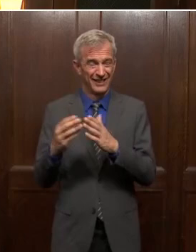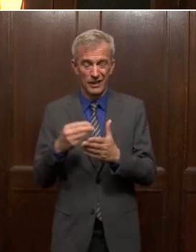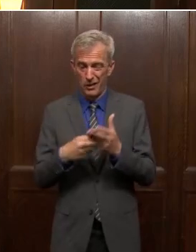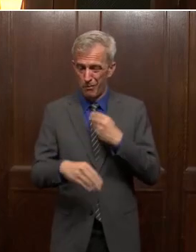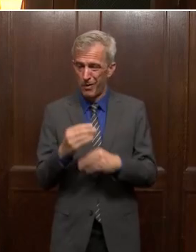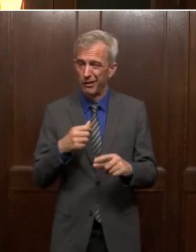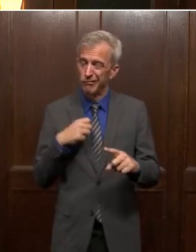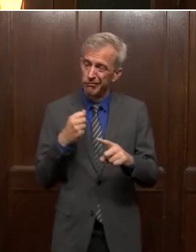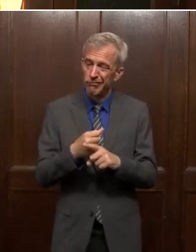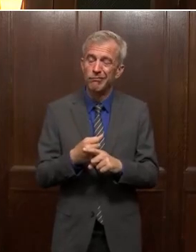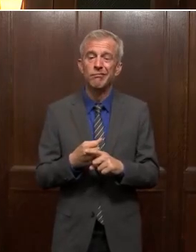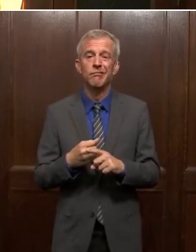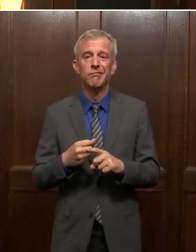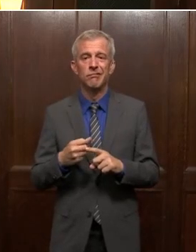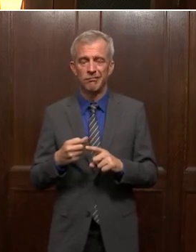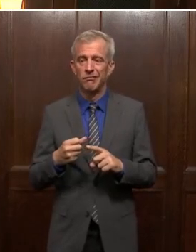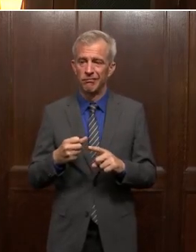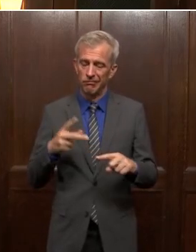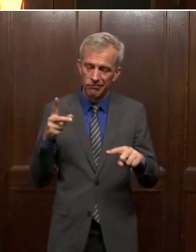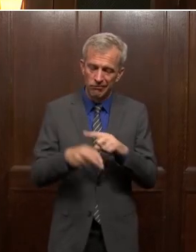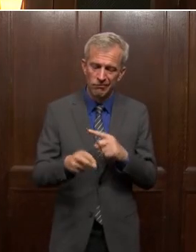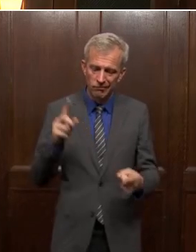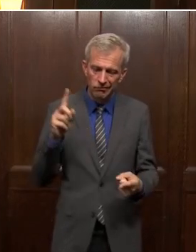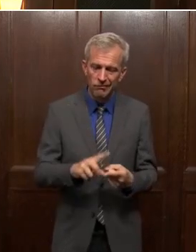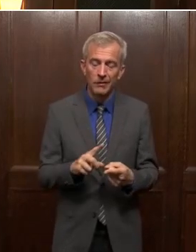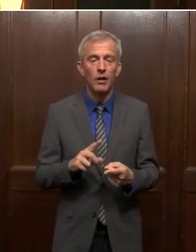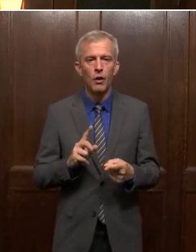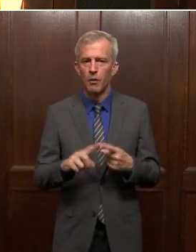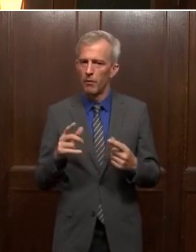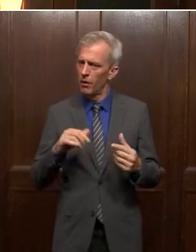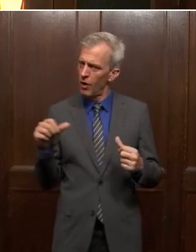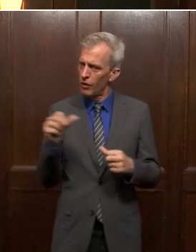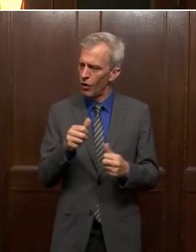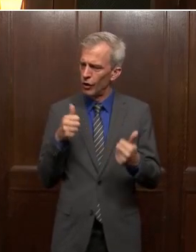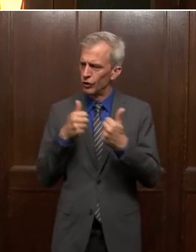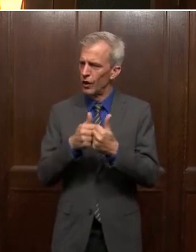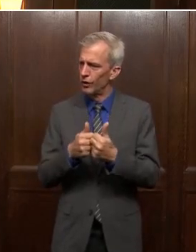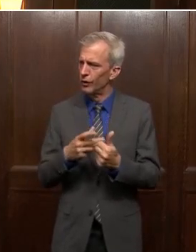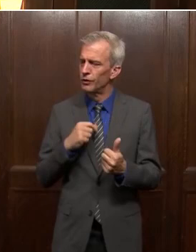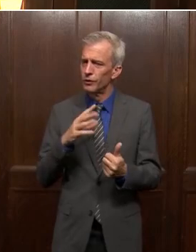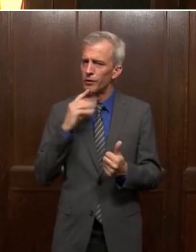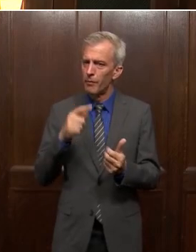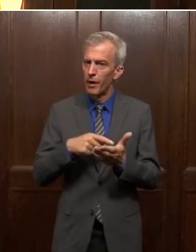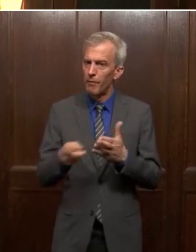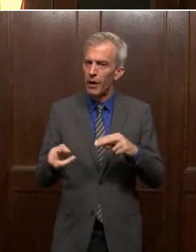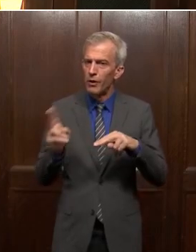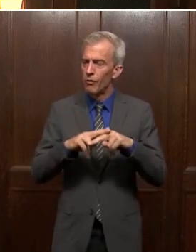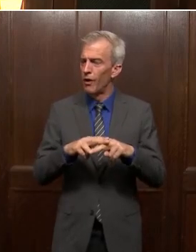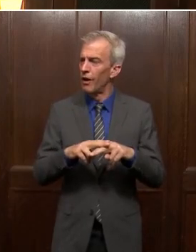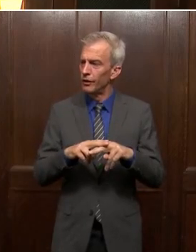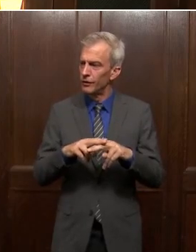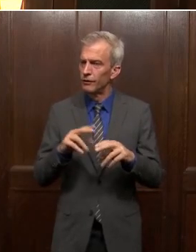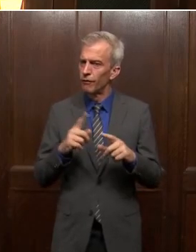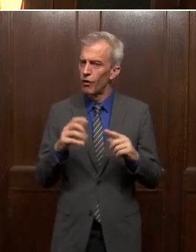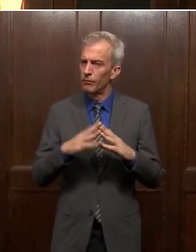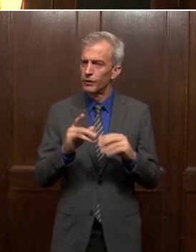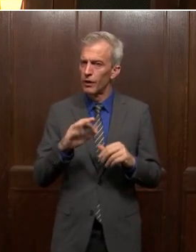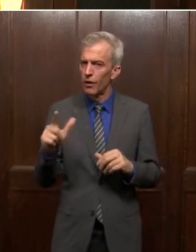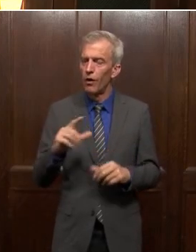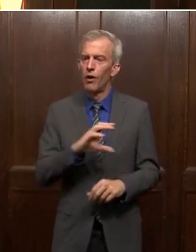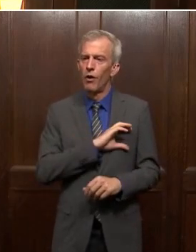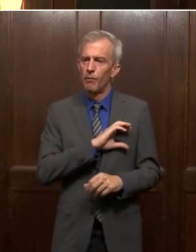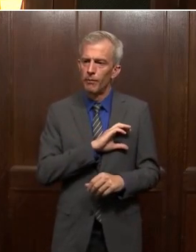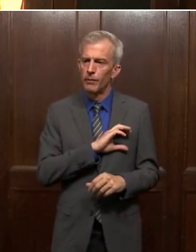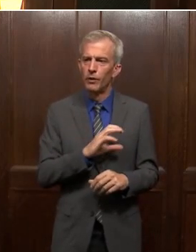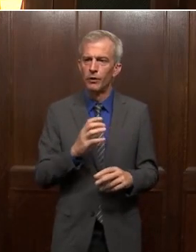challenge in the coming budget year is a series of employee pay raises at City Hall. You know, police officers are on track to get about two